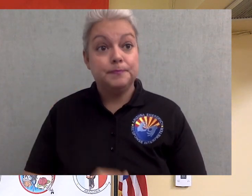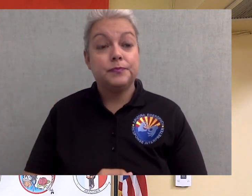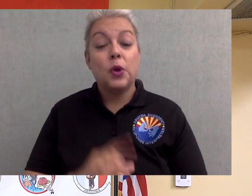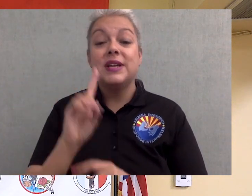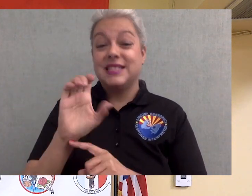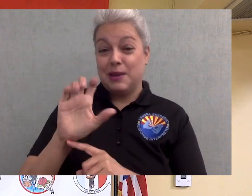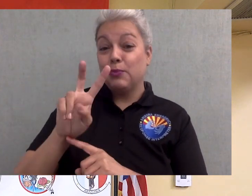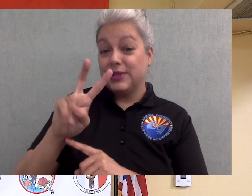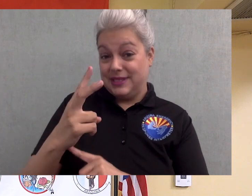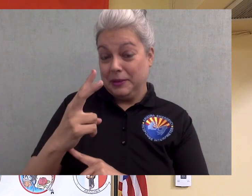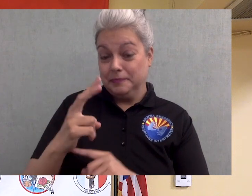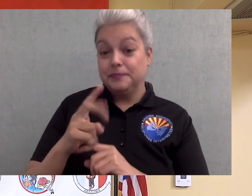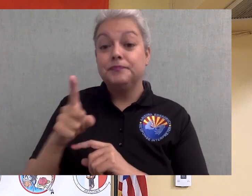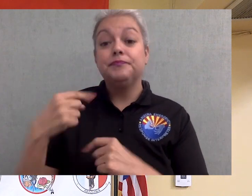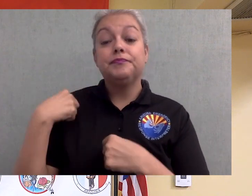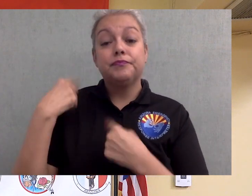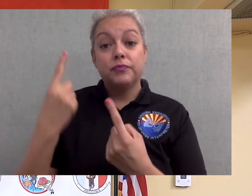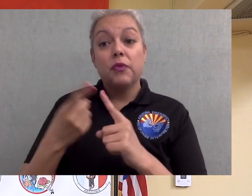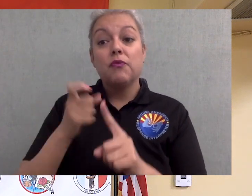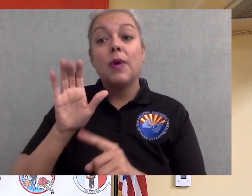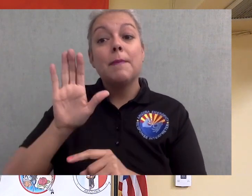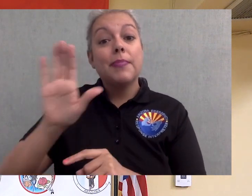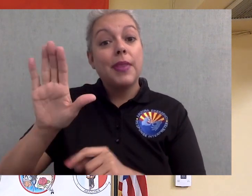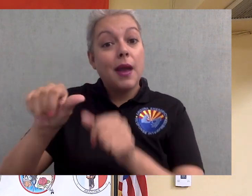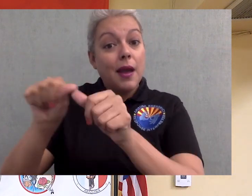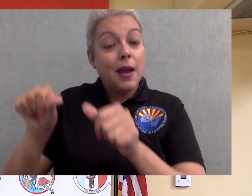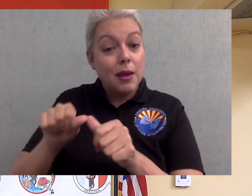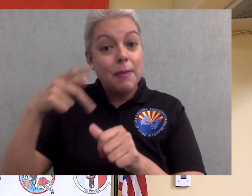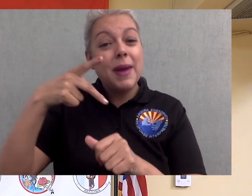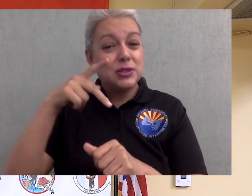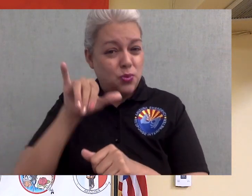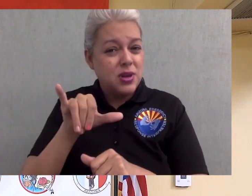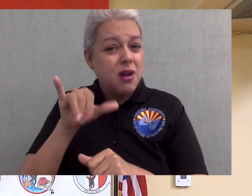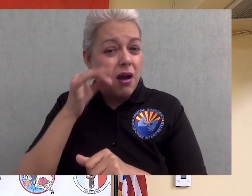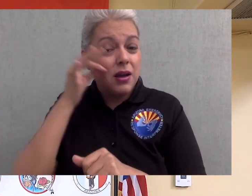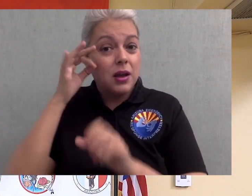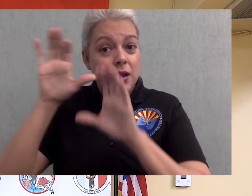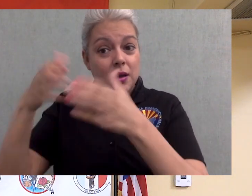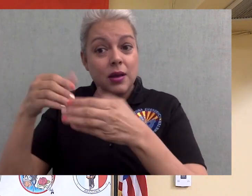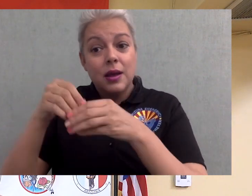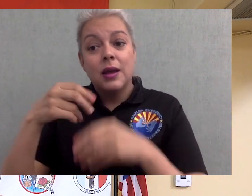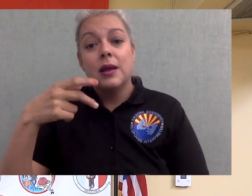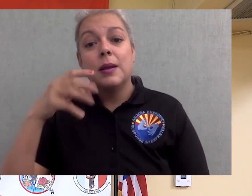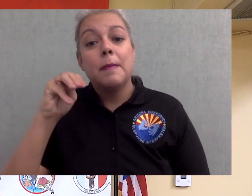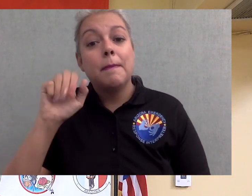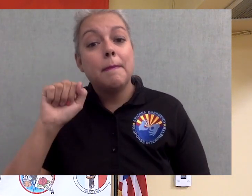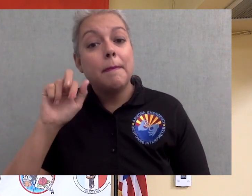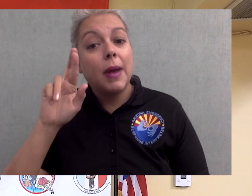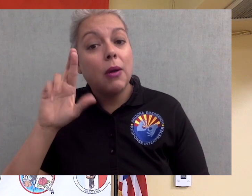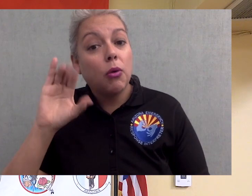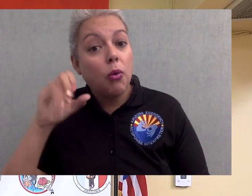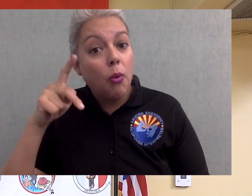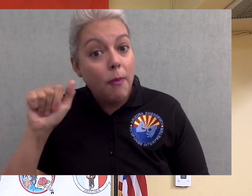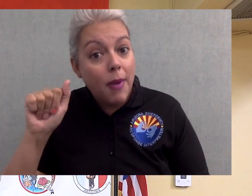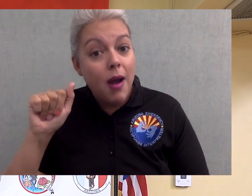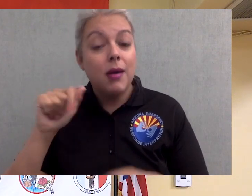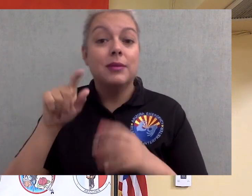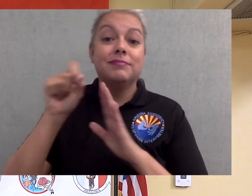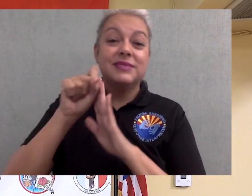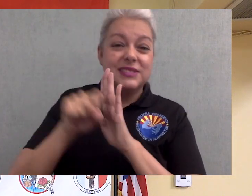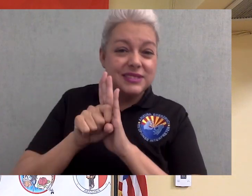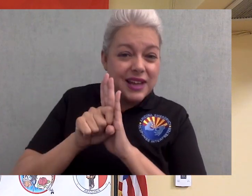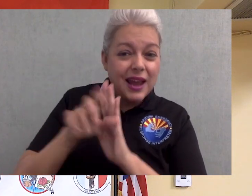the PYT Health Services Division up in Guadalupe, Maricopa County, the state, and Phoenix Indian Medical